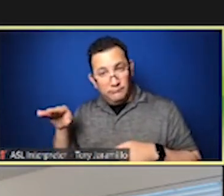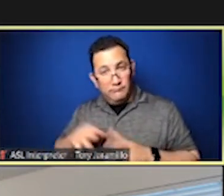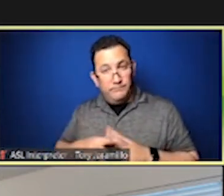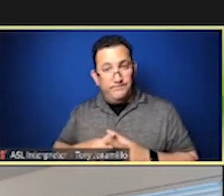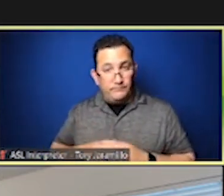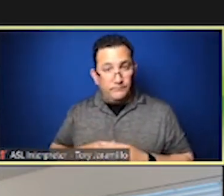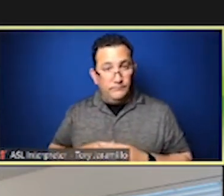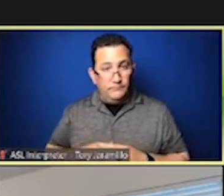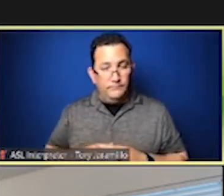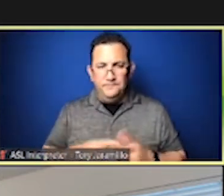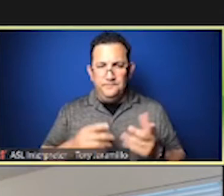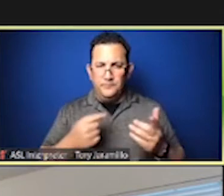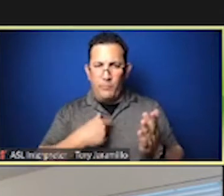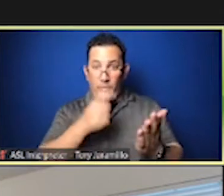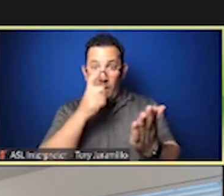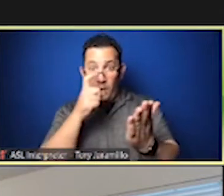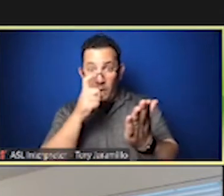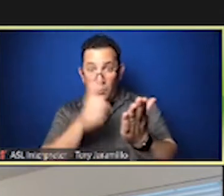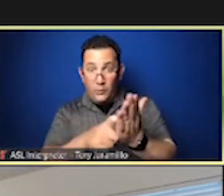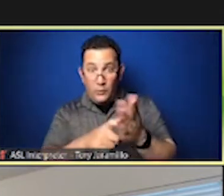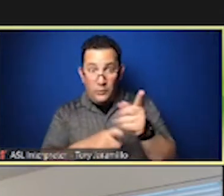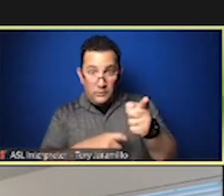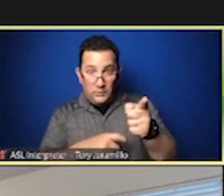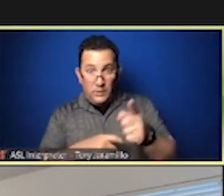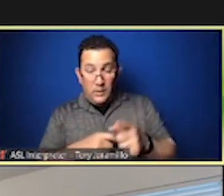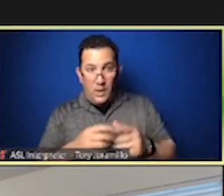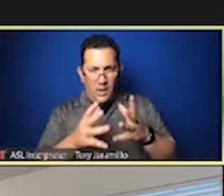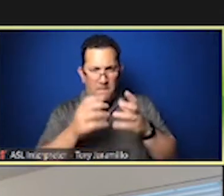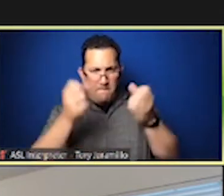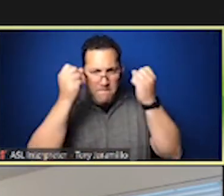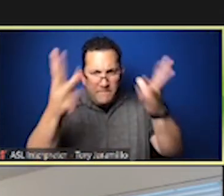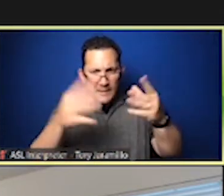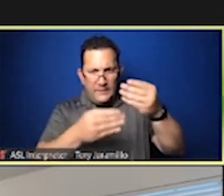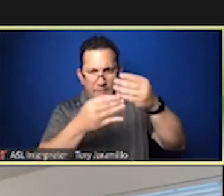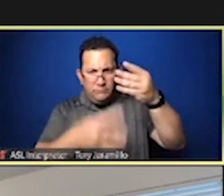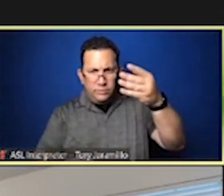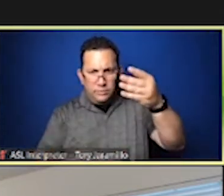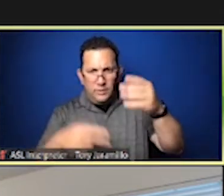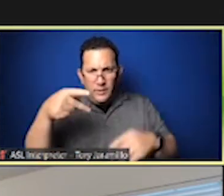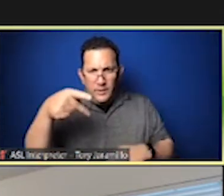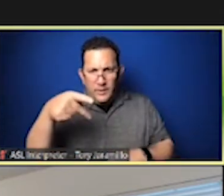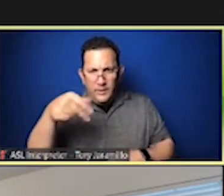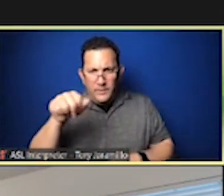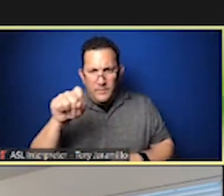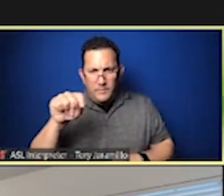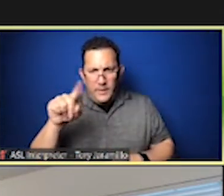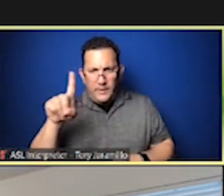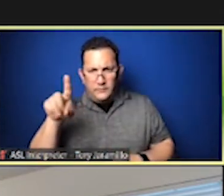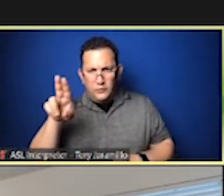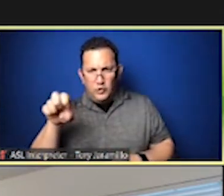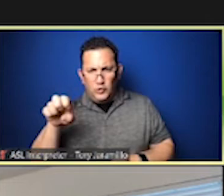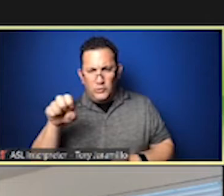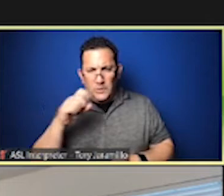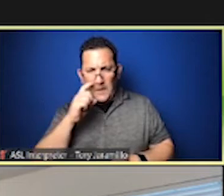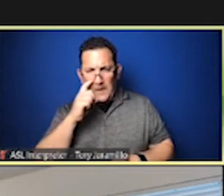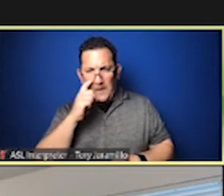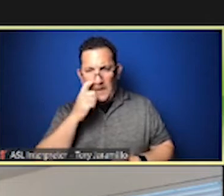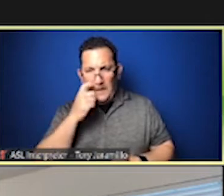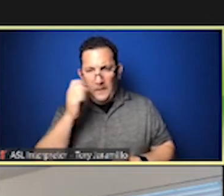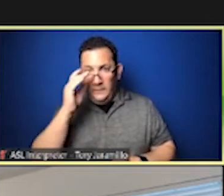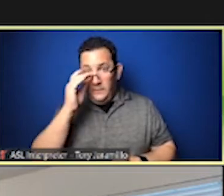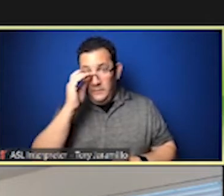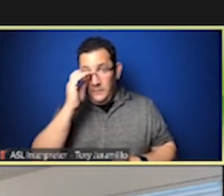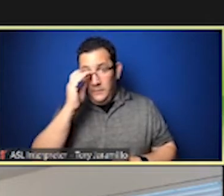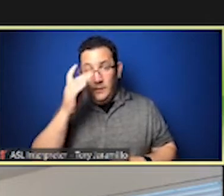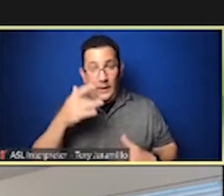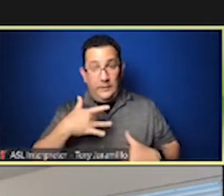So when I notice that there's a lot of these past due assignments, this is when I would be asking